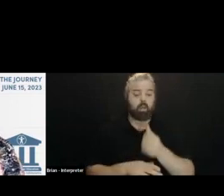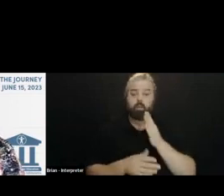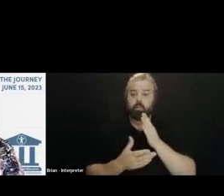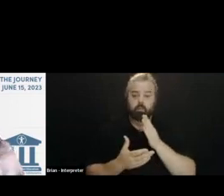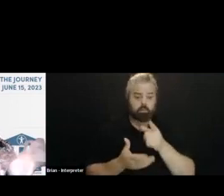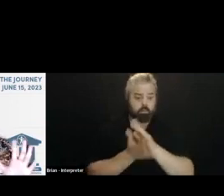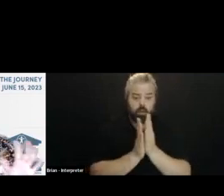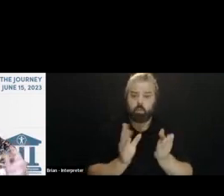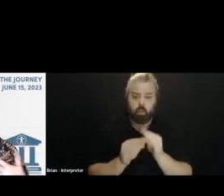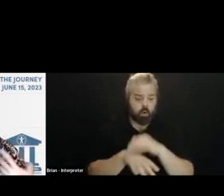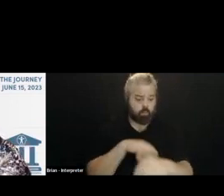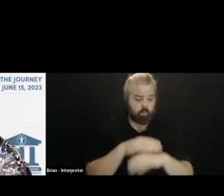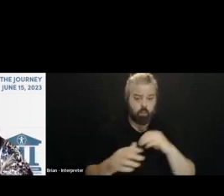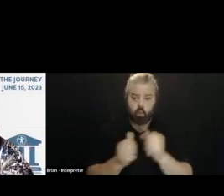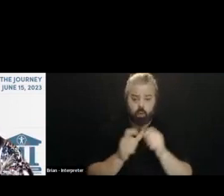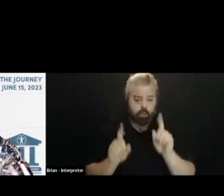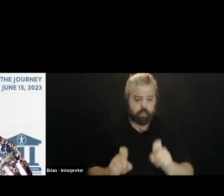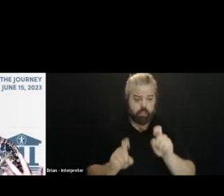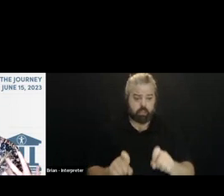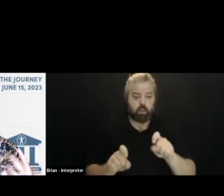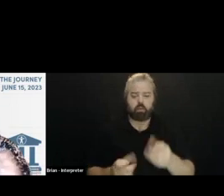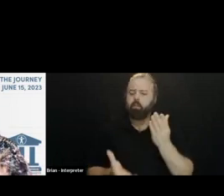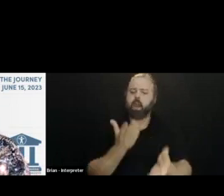may find your own process that works for you. This